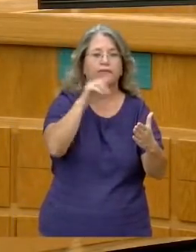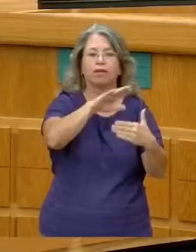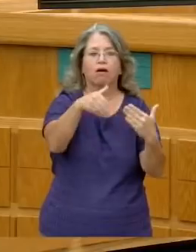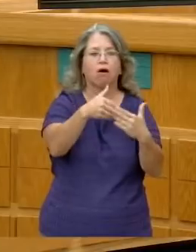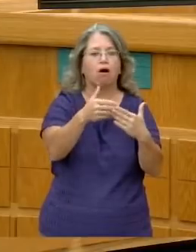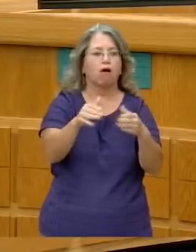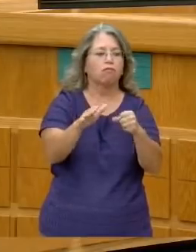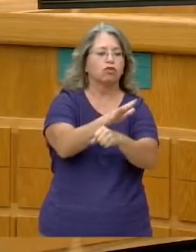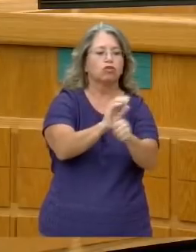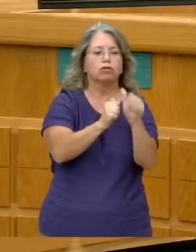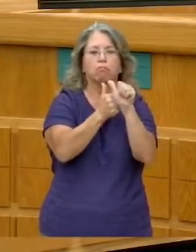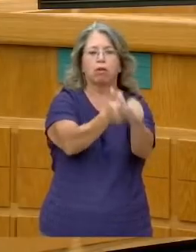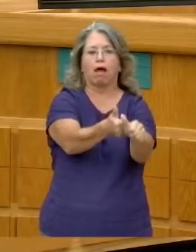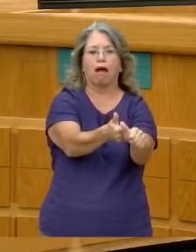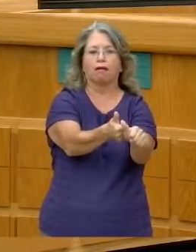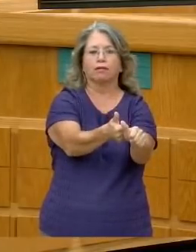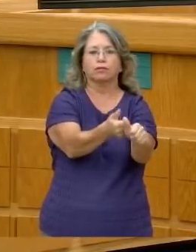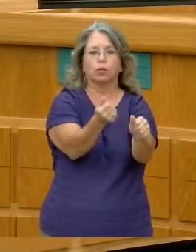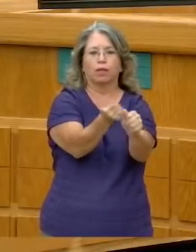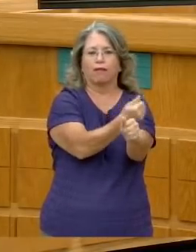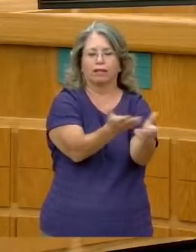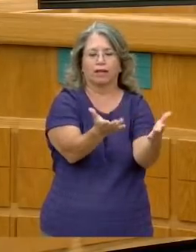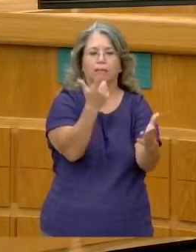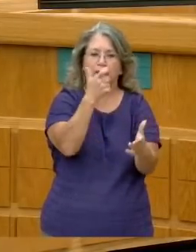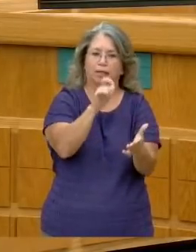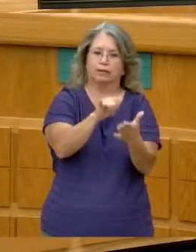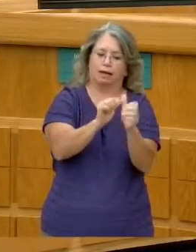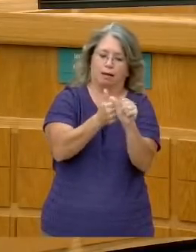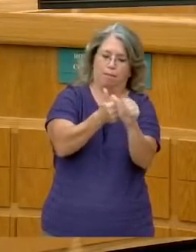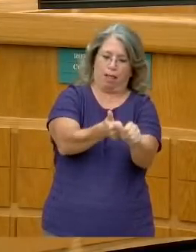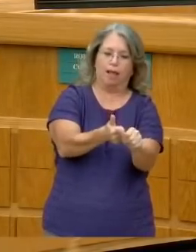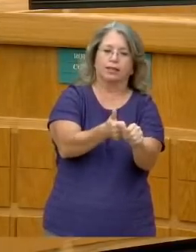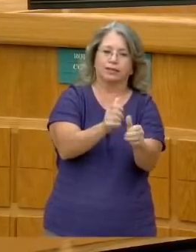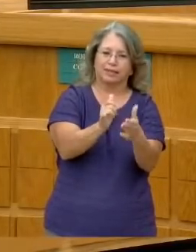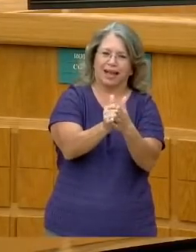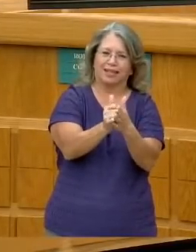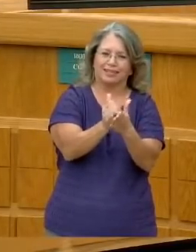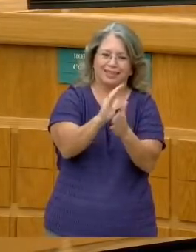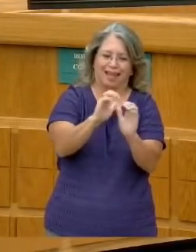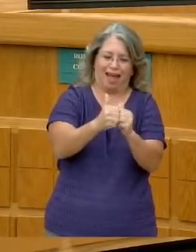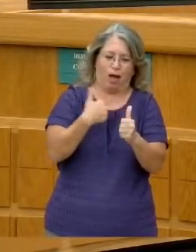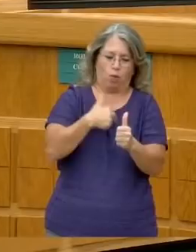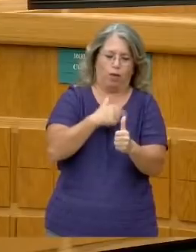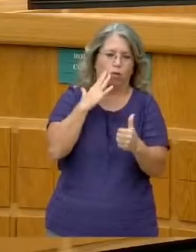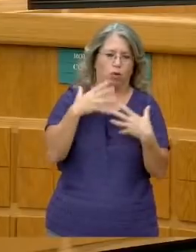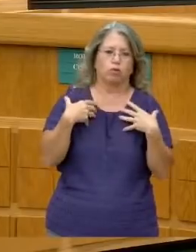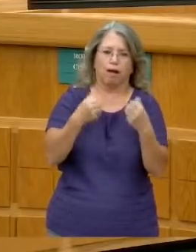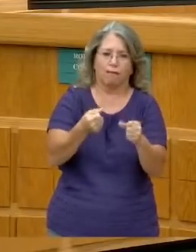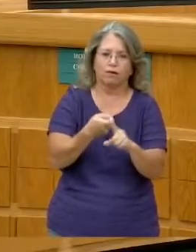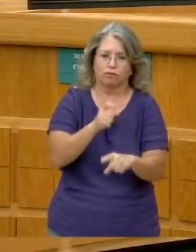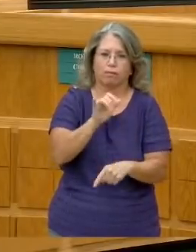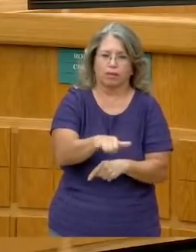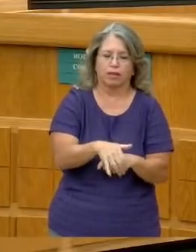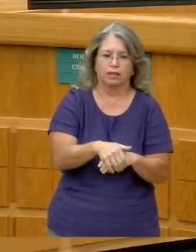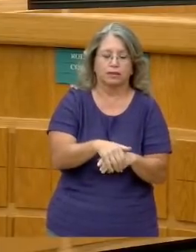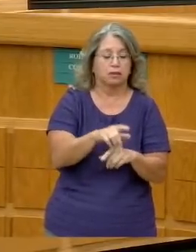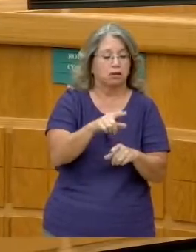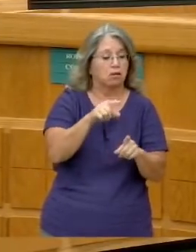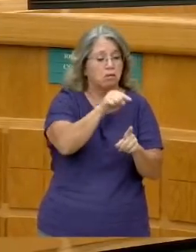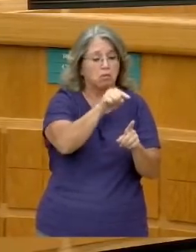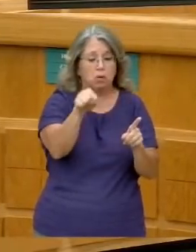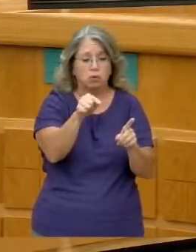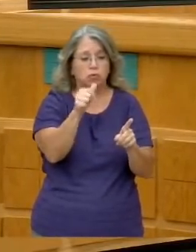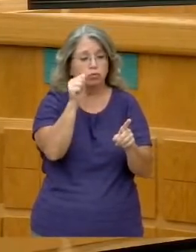compliance is really a significant part of the recovery of this effort. And for those restaurants and bars and other establishments that